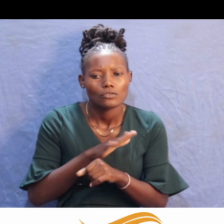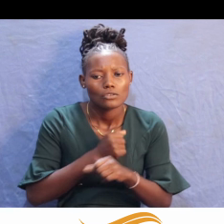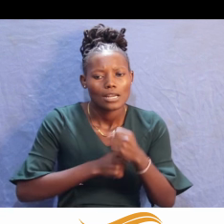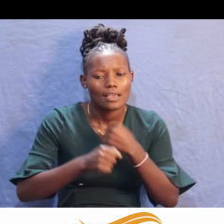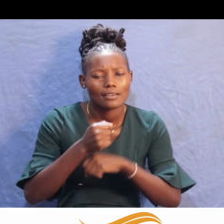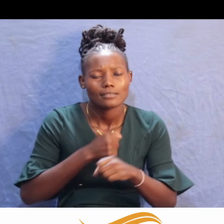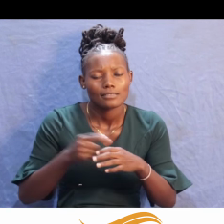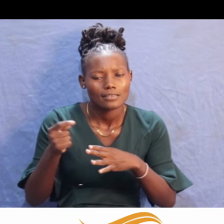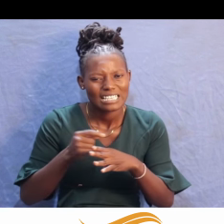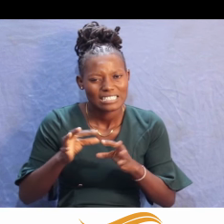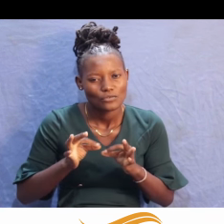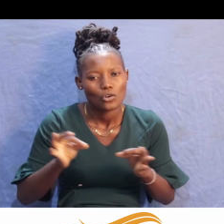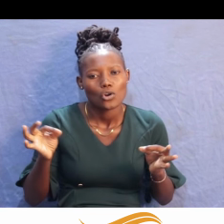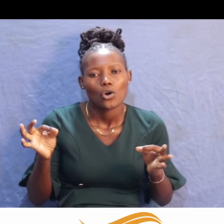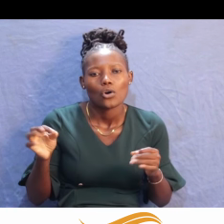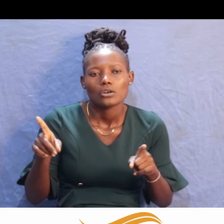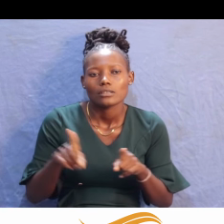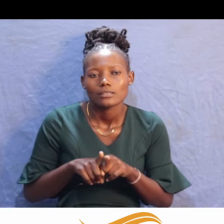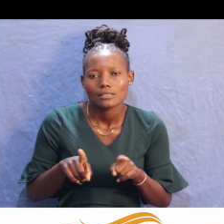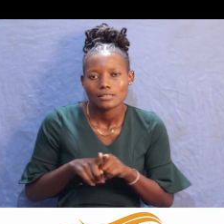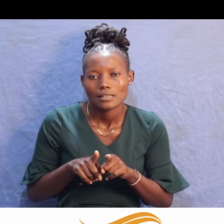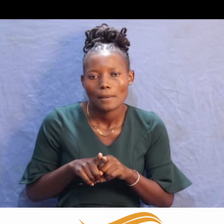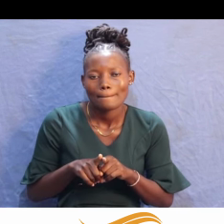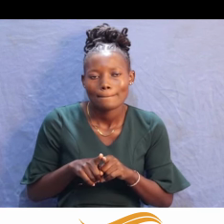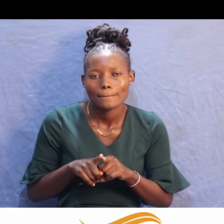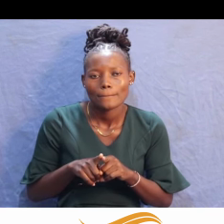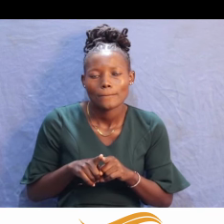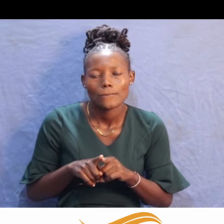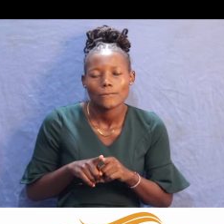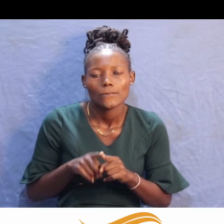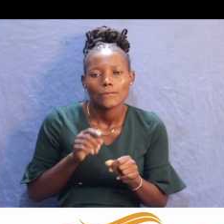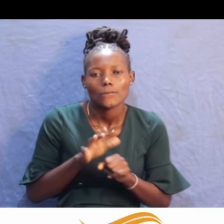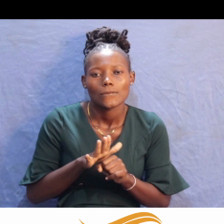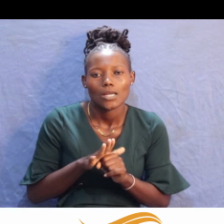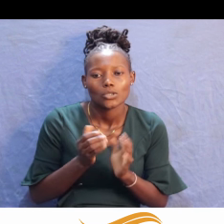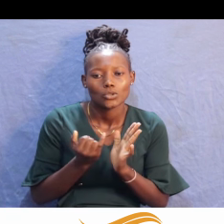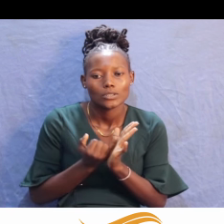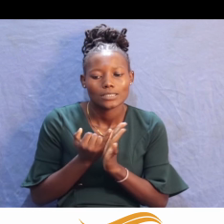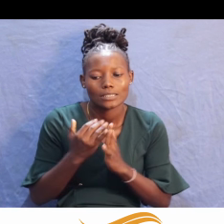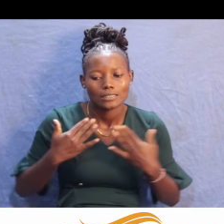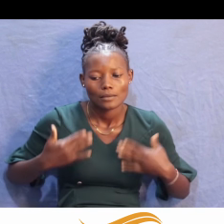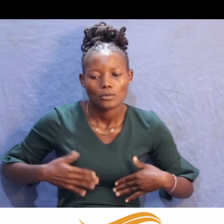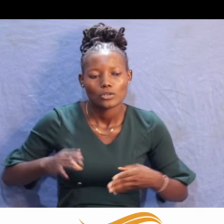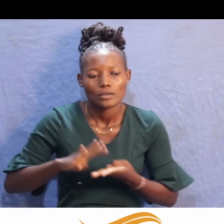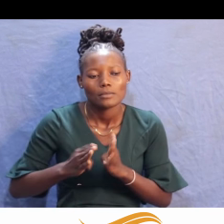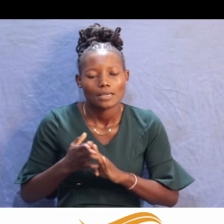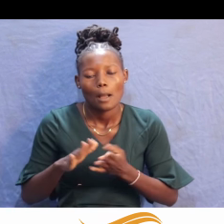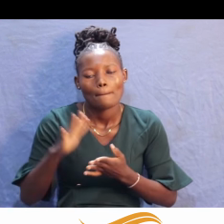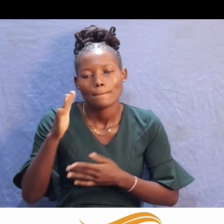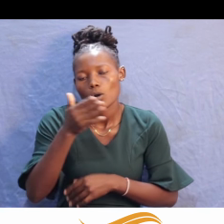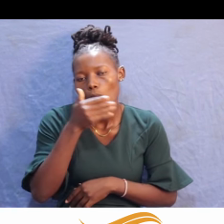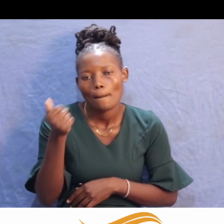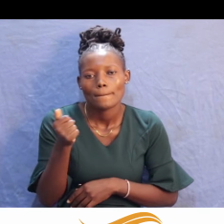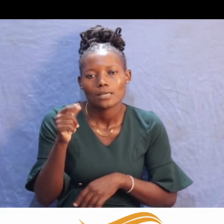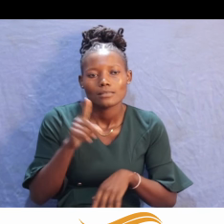exercise longer, and the VO2 max goes up. So the body becomes much, much more efficient. And